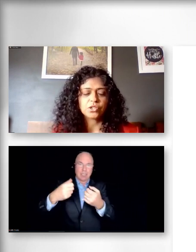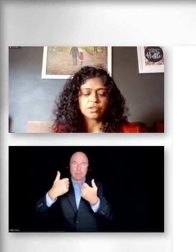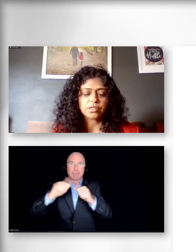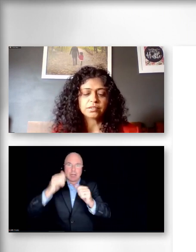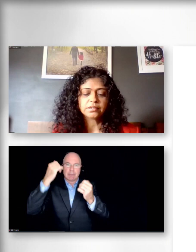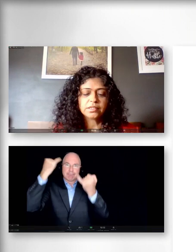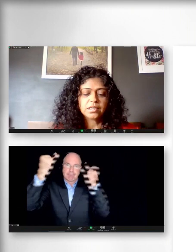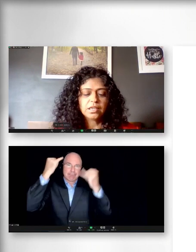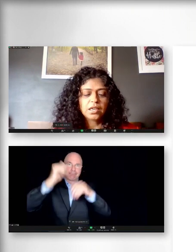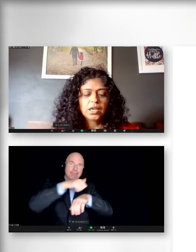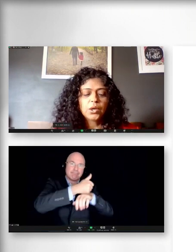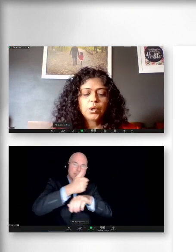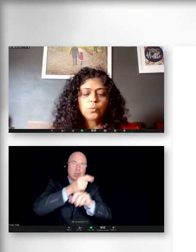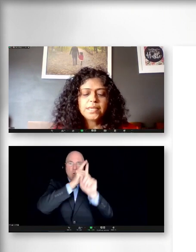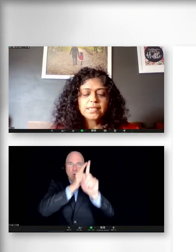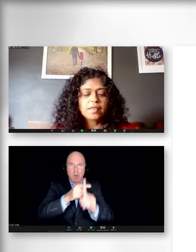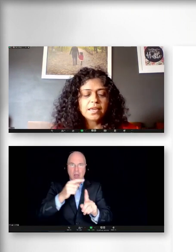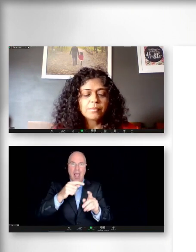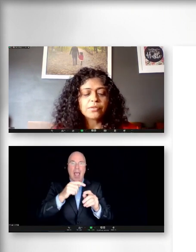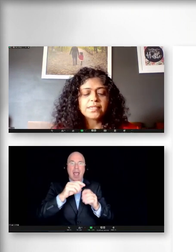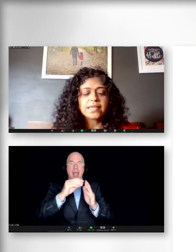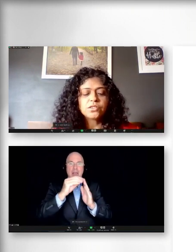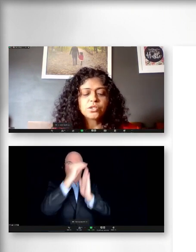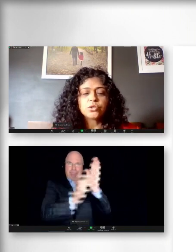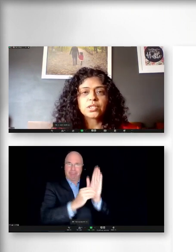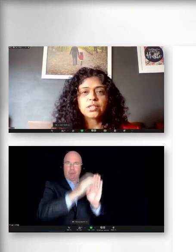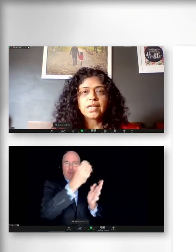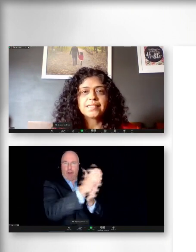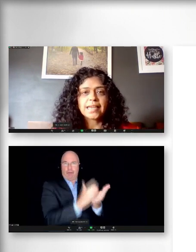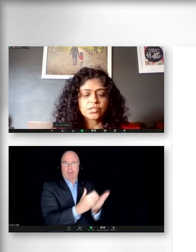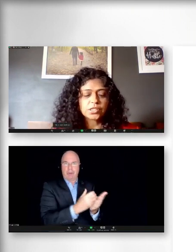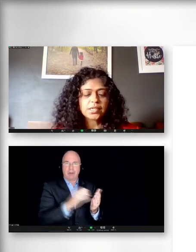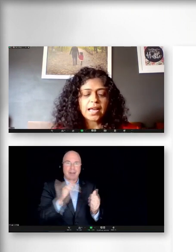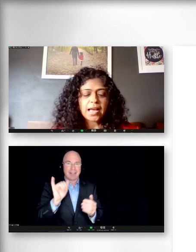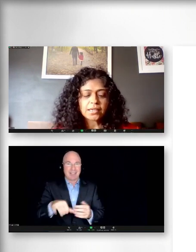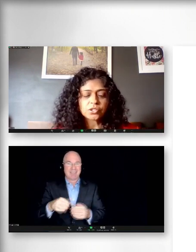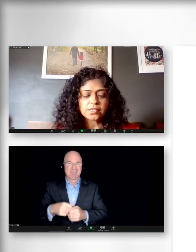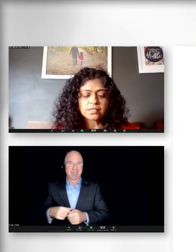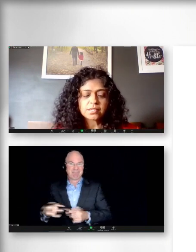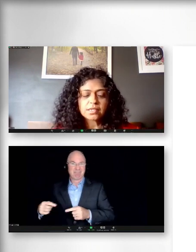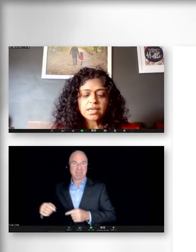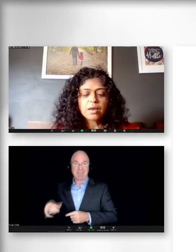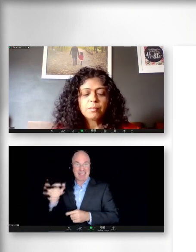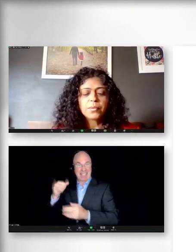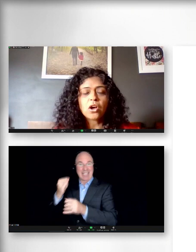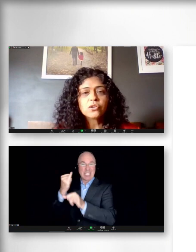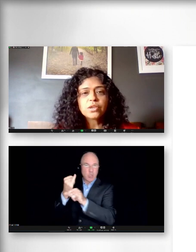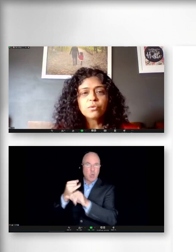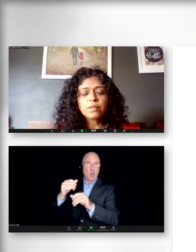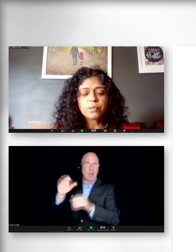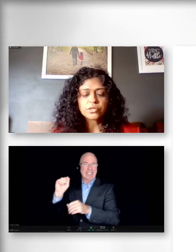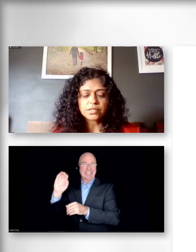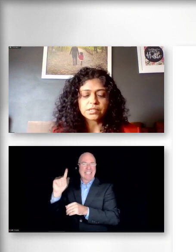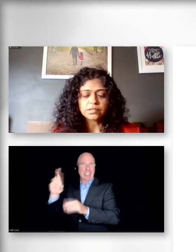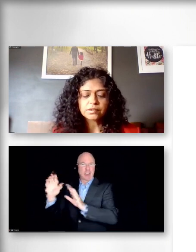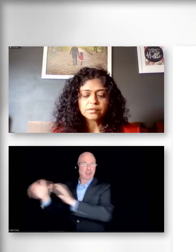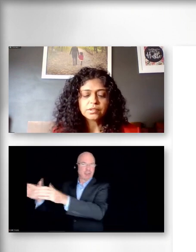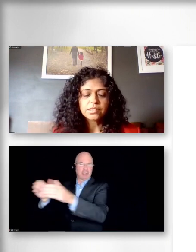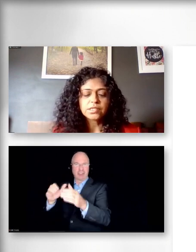of the charter. We need to think about these institutional and sector actions, but